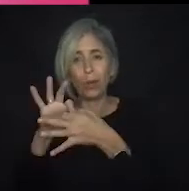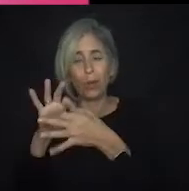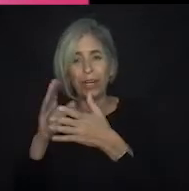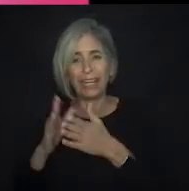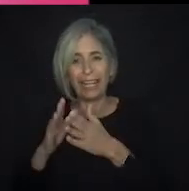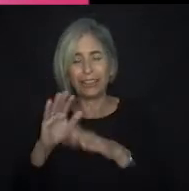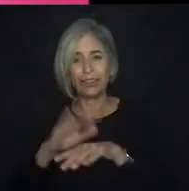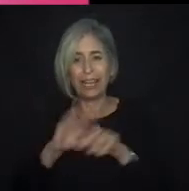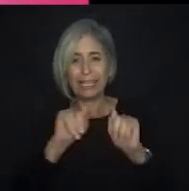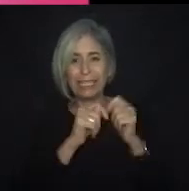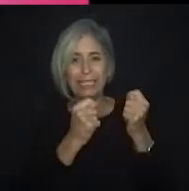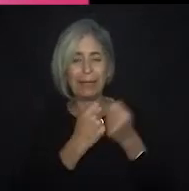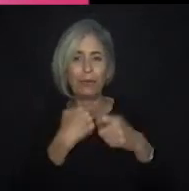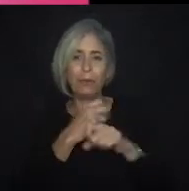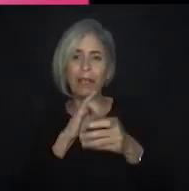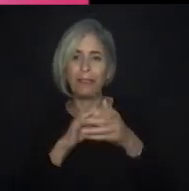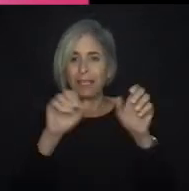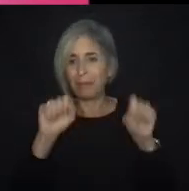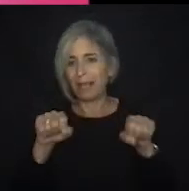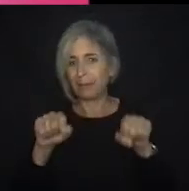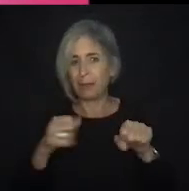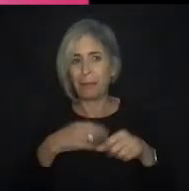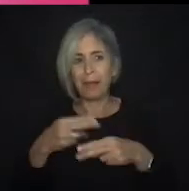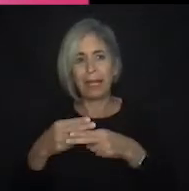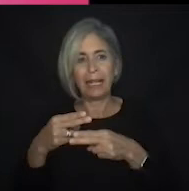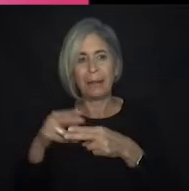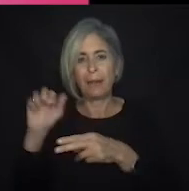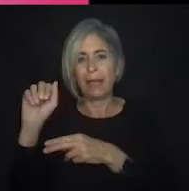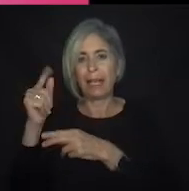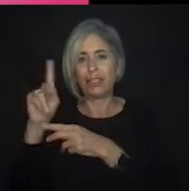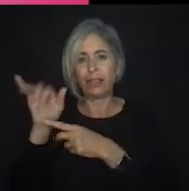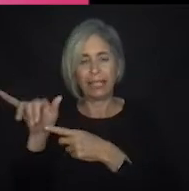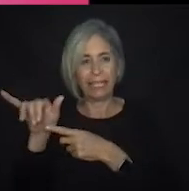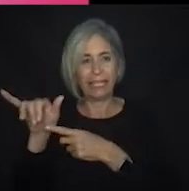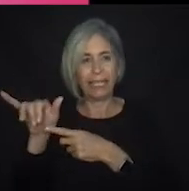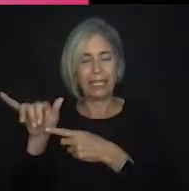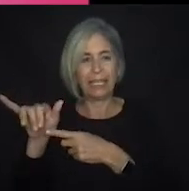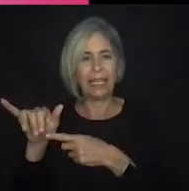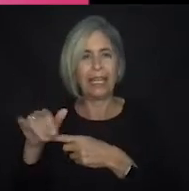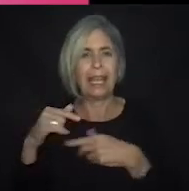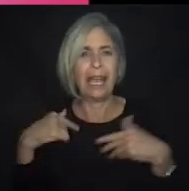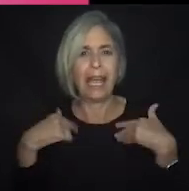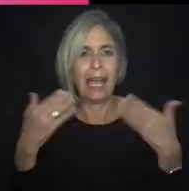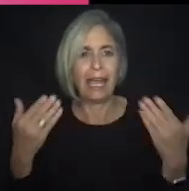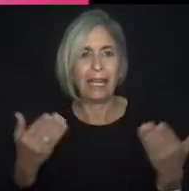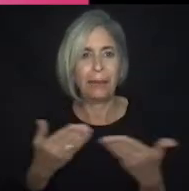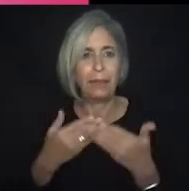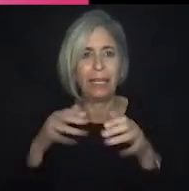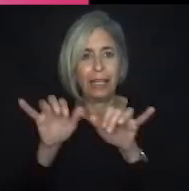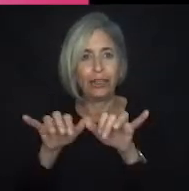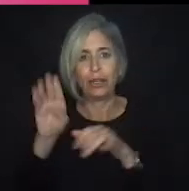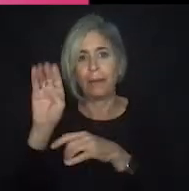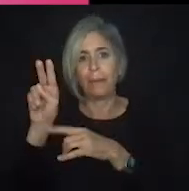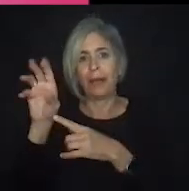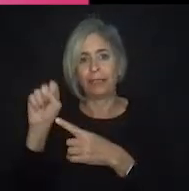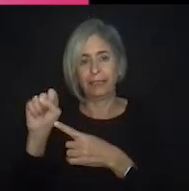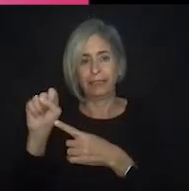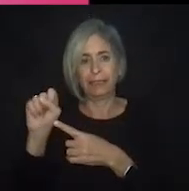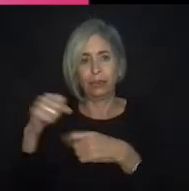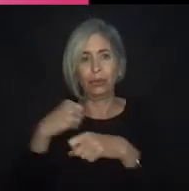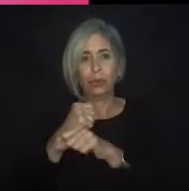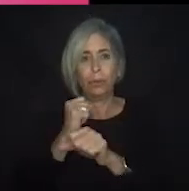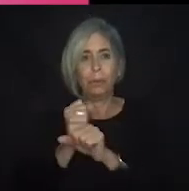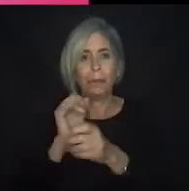being able to make that possible. My name's Ashley, and I'm a community engineer at Mux, where we're working to make video easy and fun